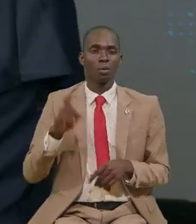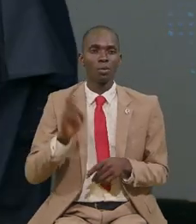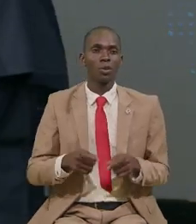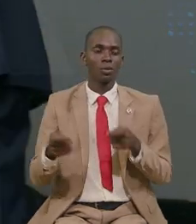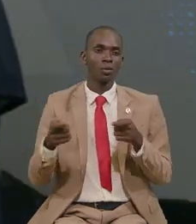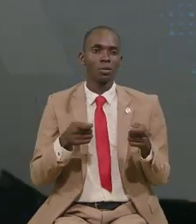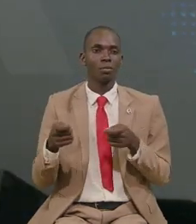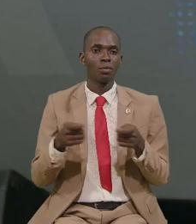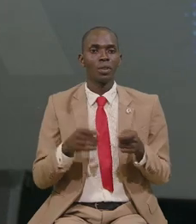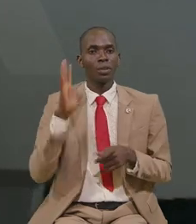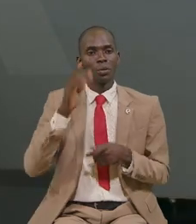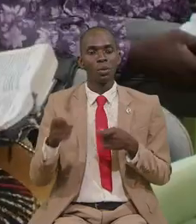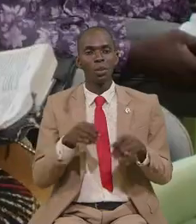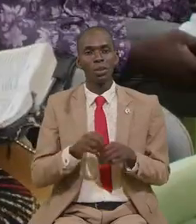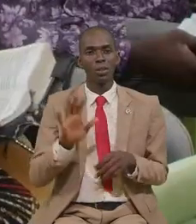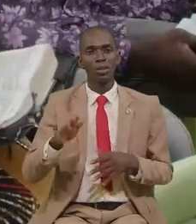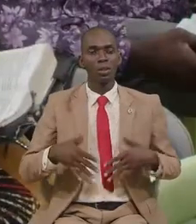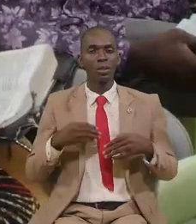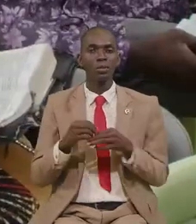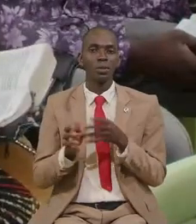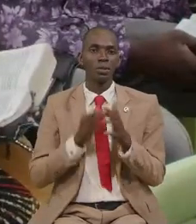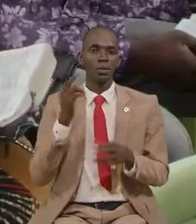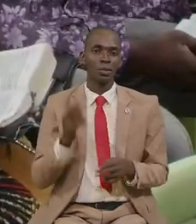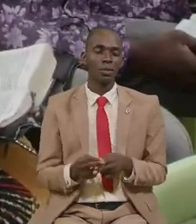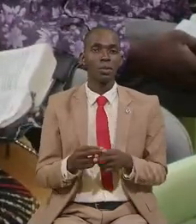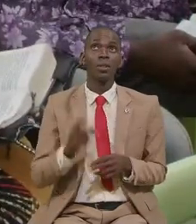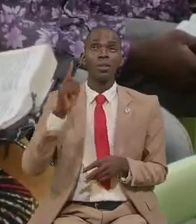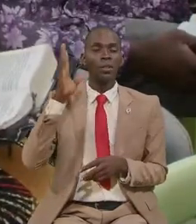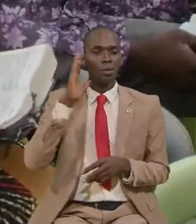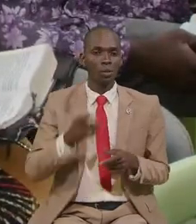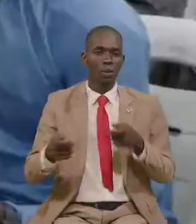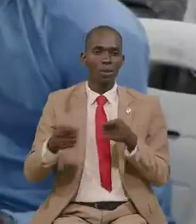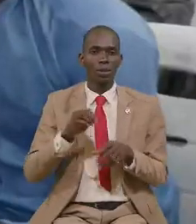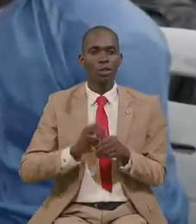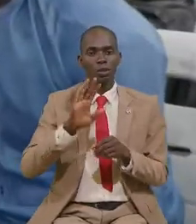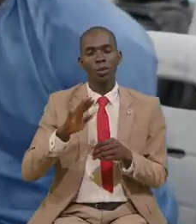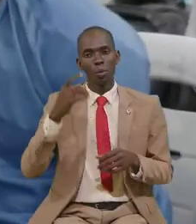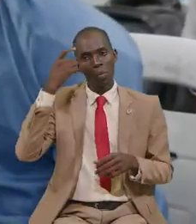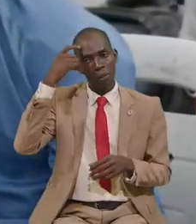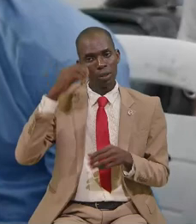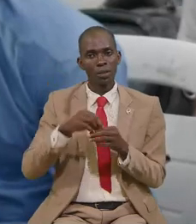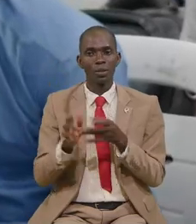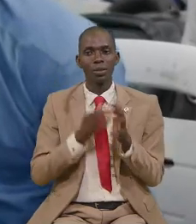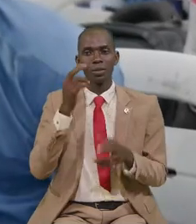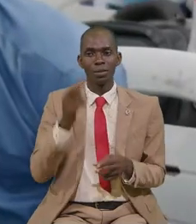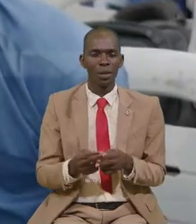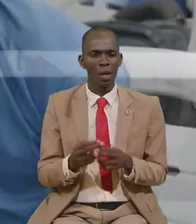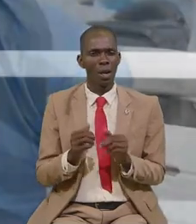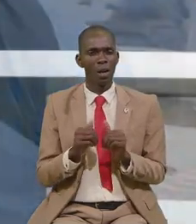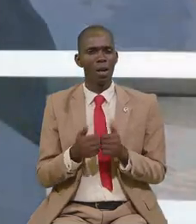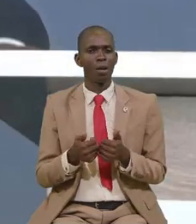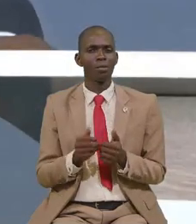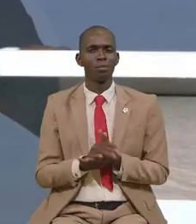will reign in your life. He will reign in your brain. How? You